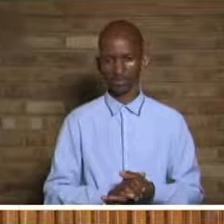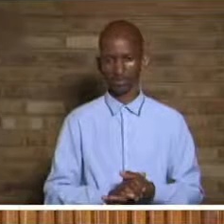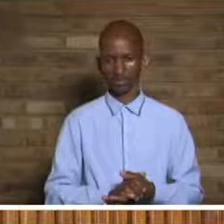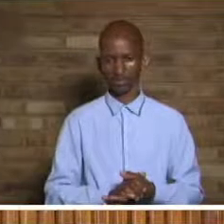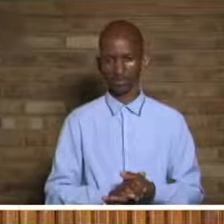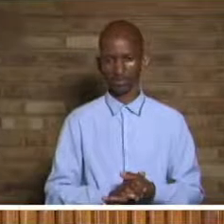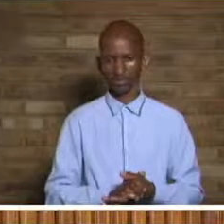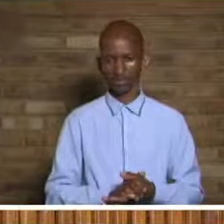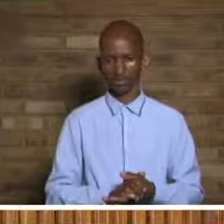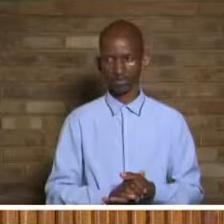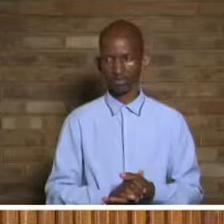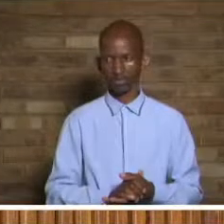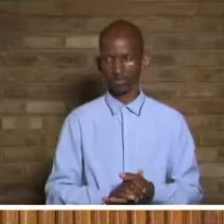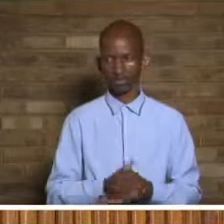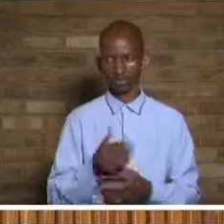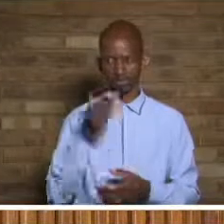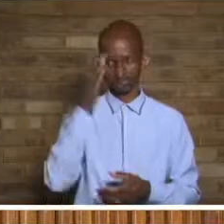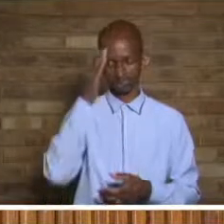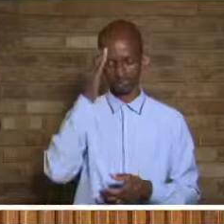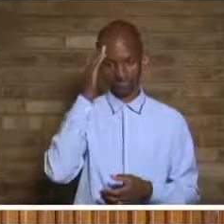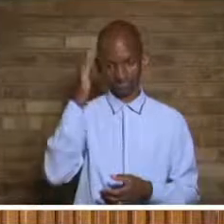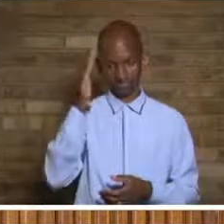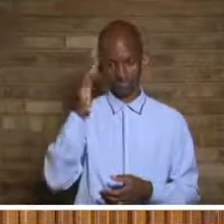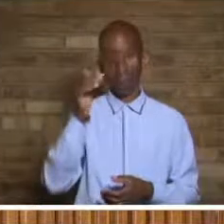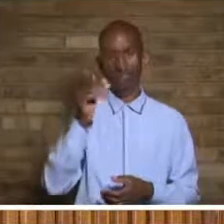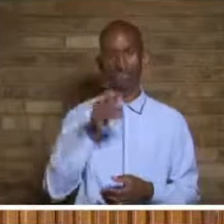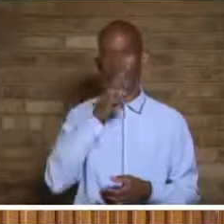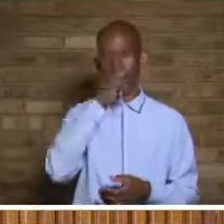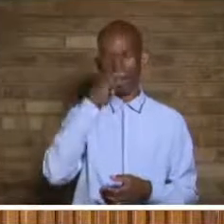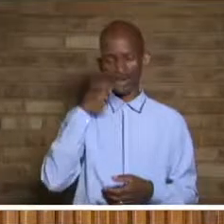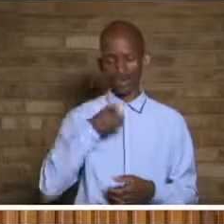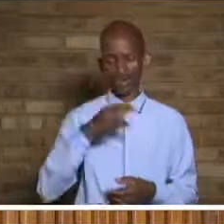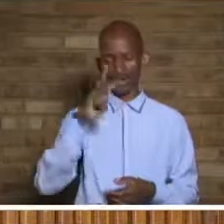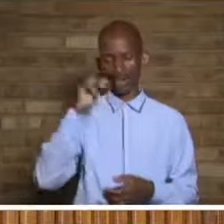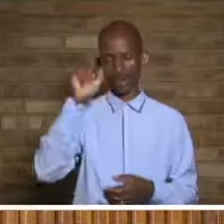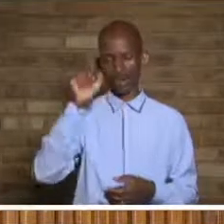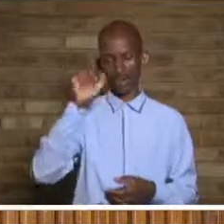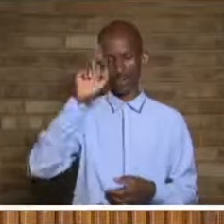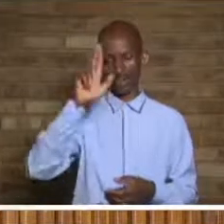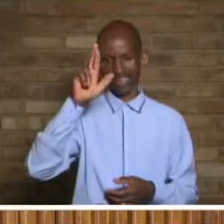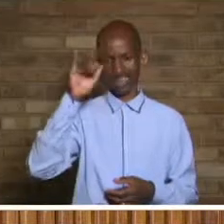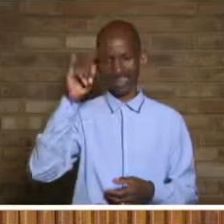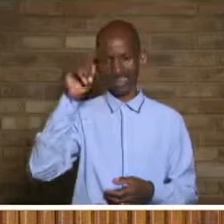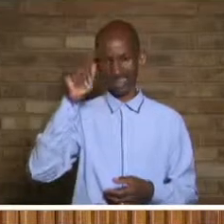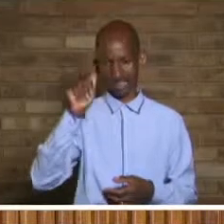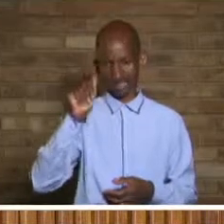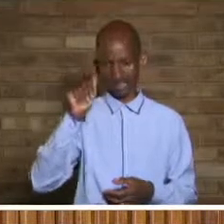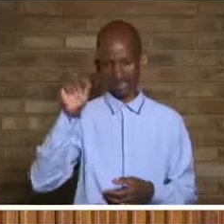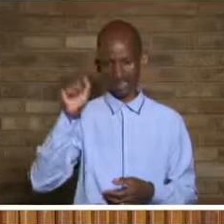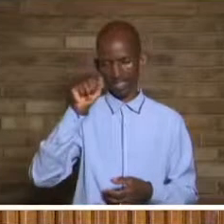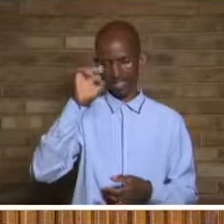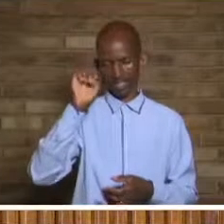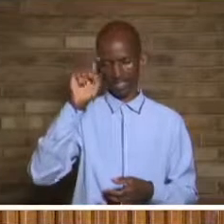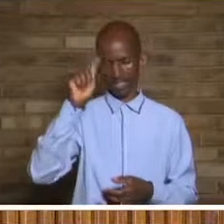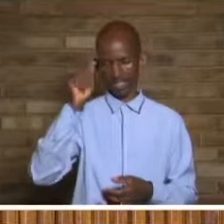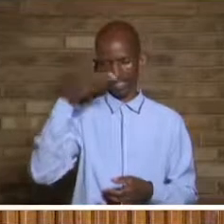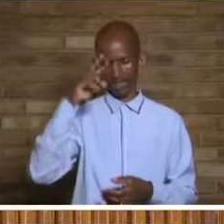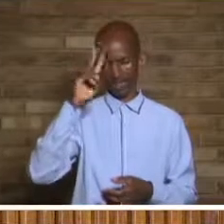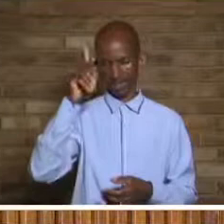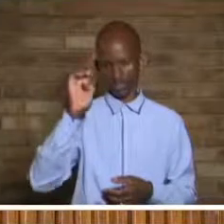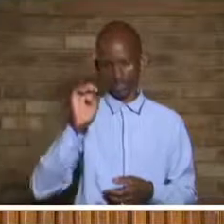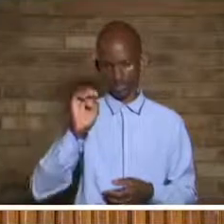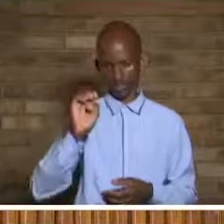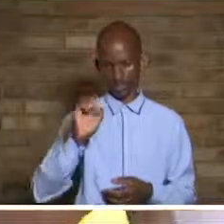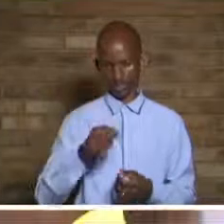Ya dumedisang ke Mme Maria Xolo. My name is Maria Skor.